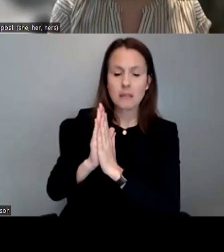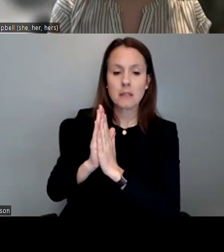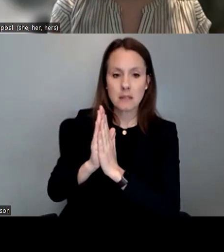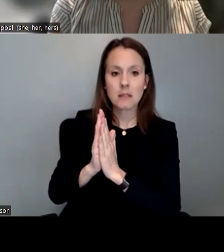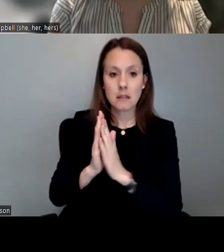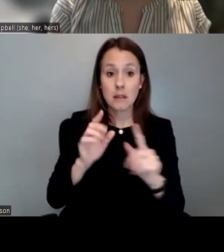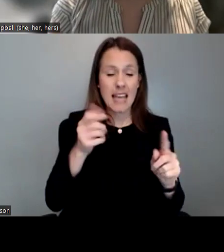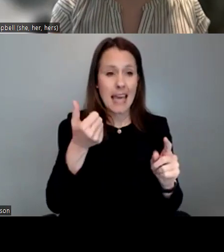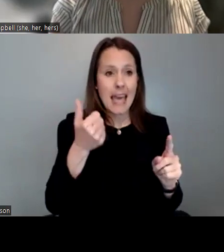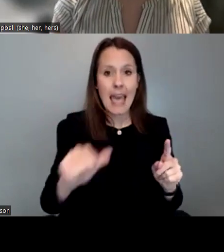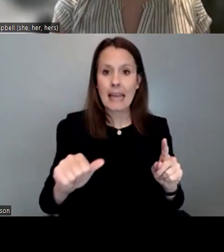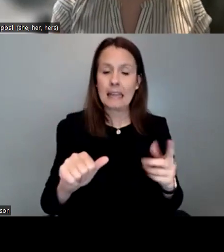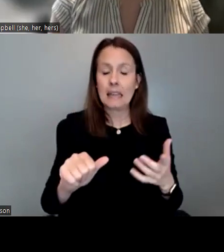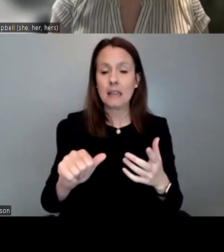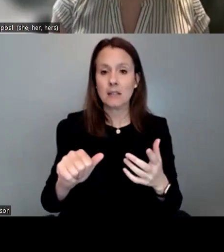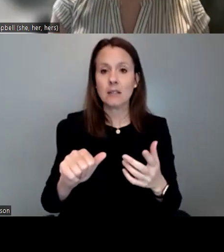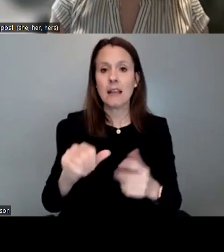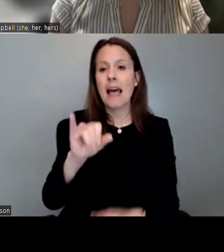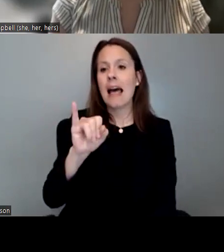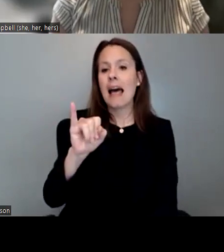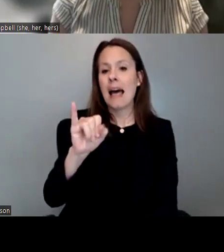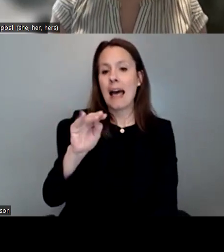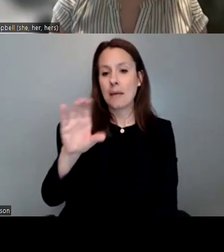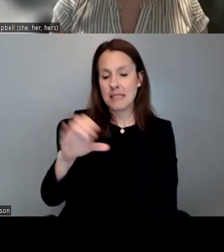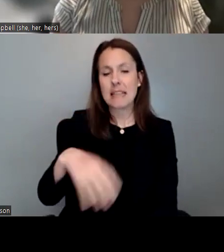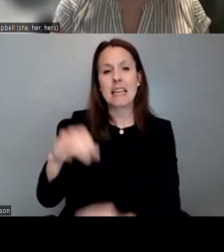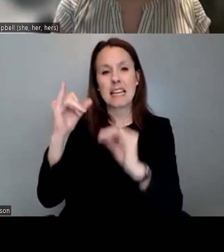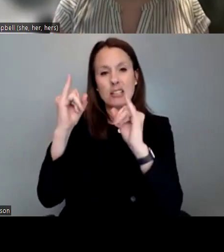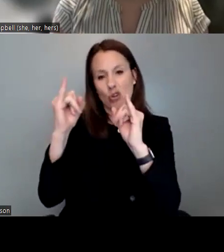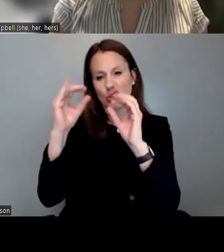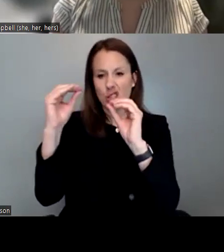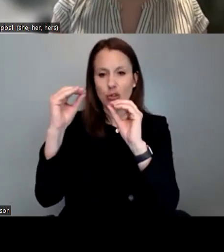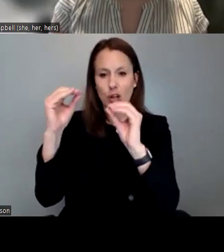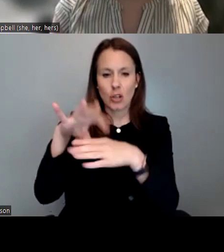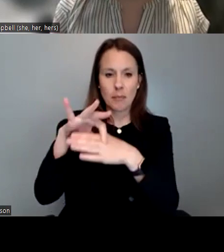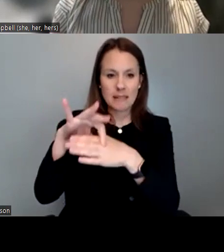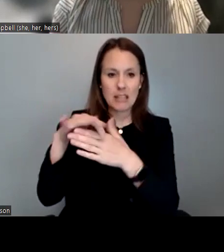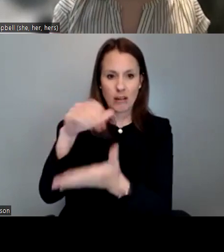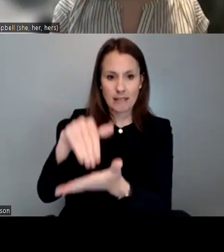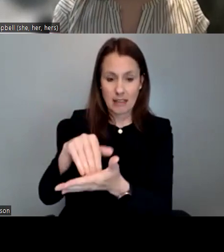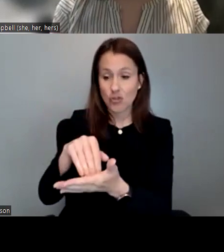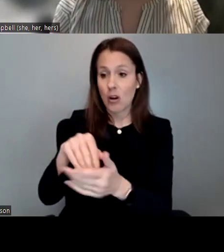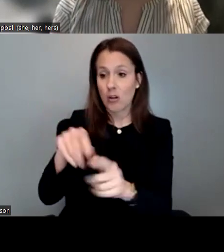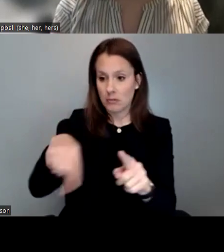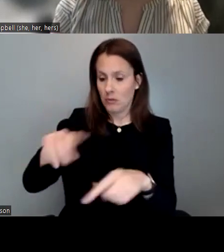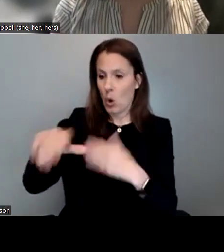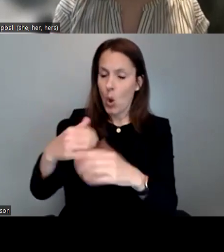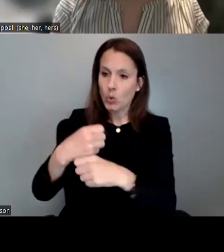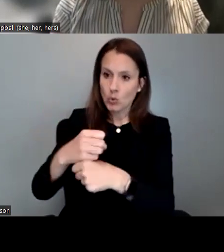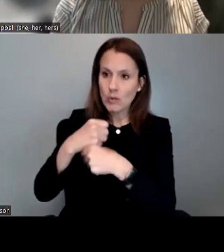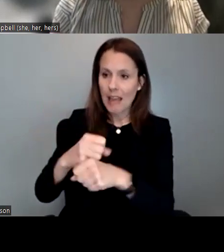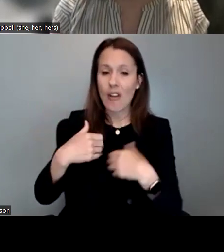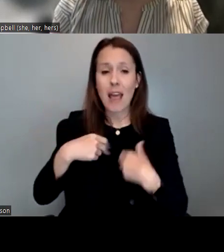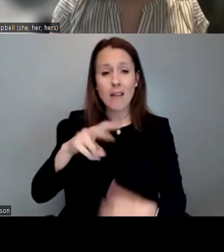Instructional Materials Center, IMC, has produced 299 Braille production requests